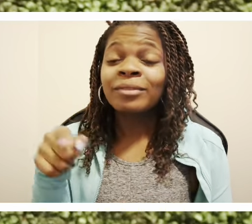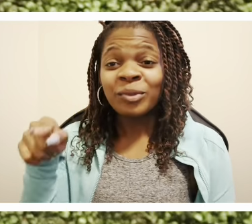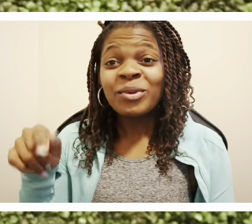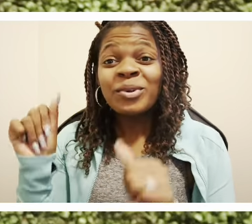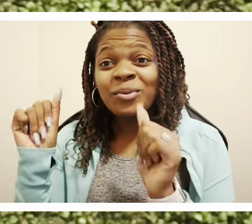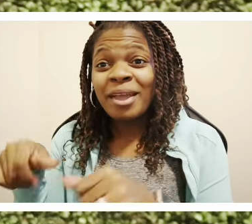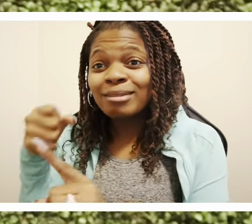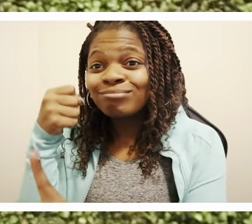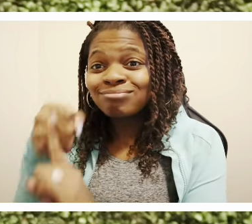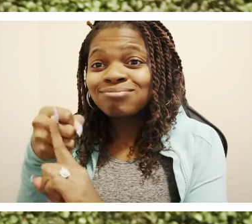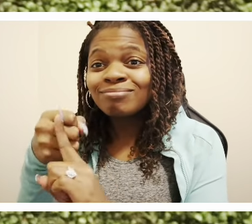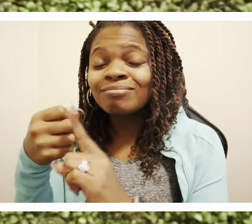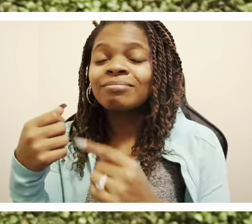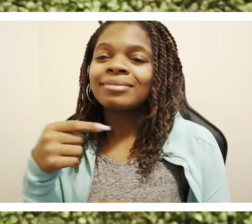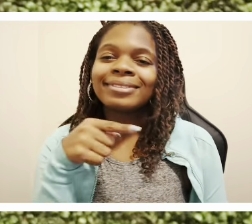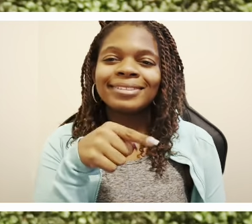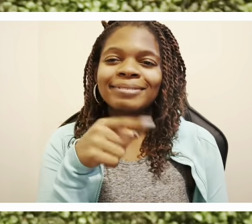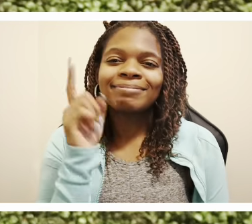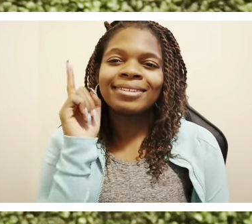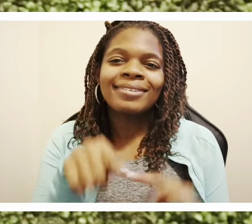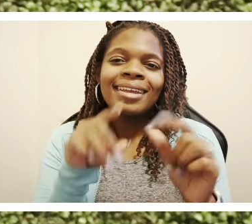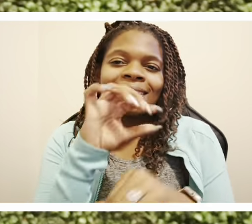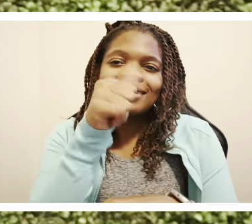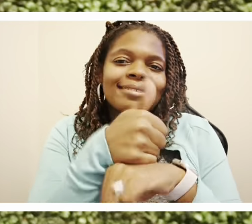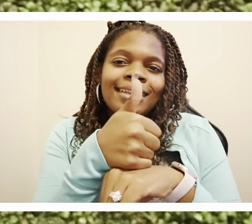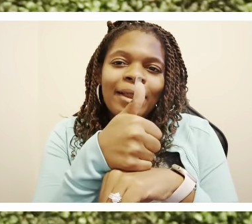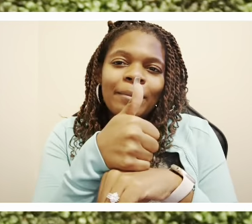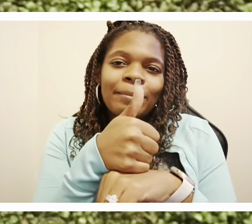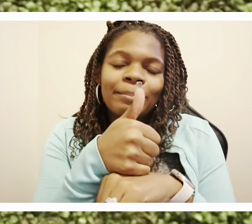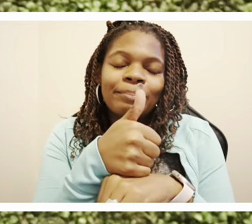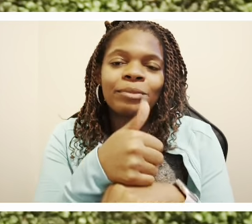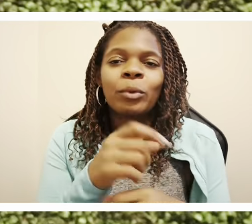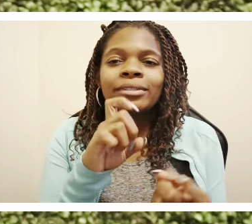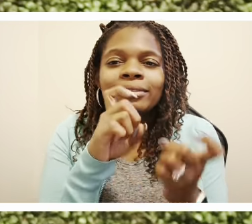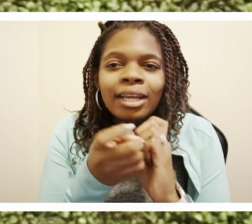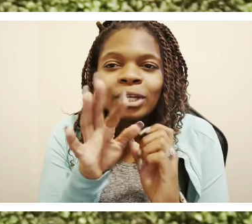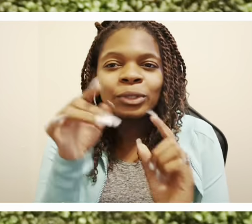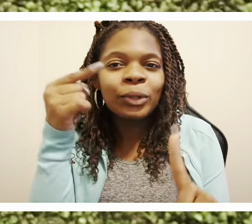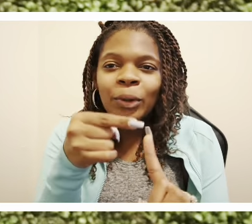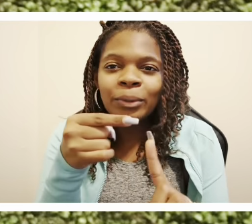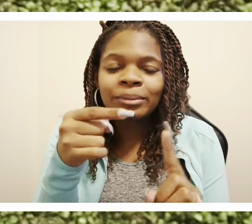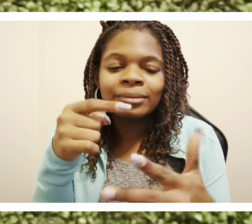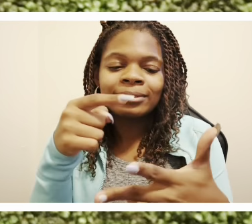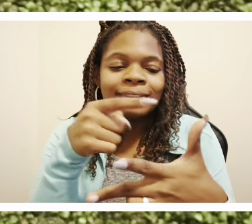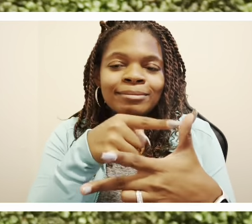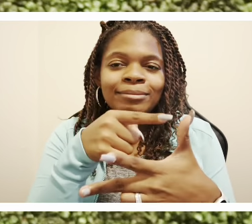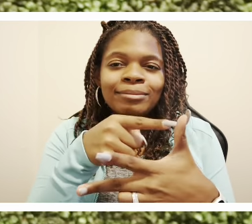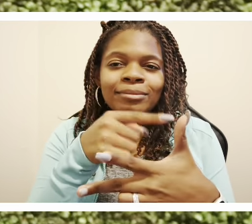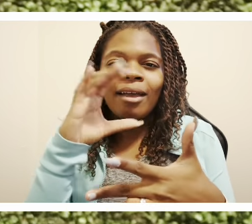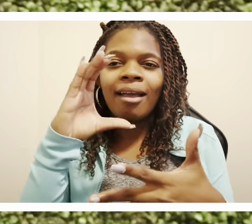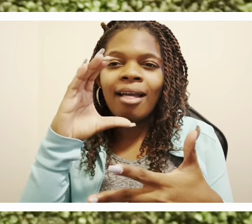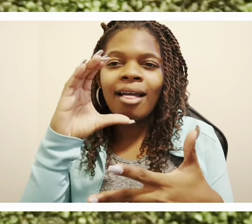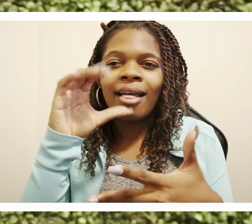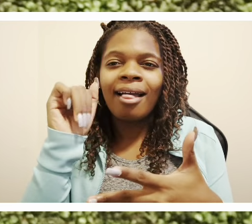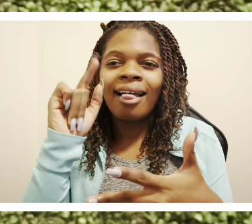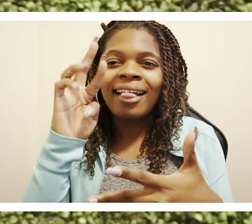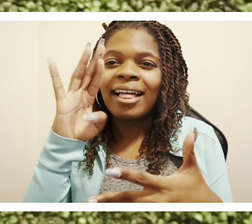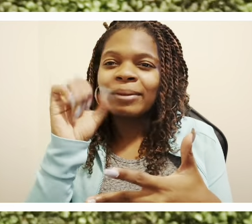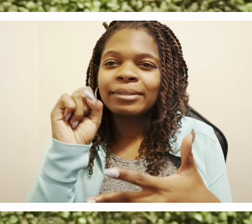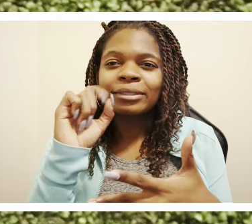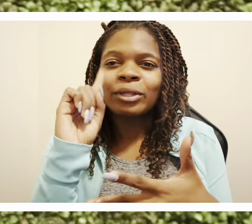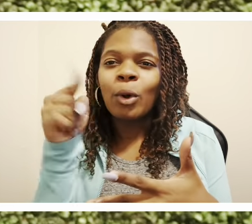doesn't let you customize your goals besides calories. I really wish I could add like how many steps